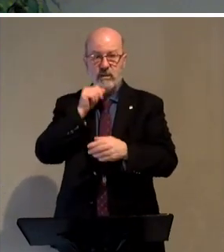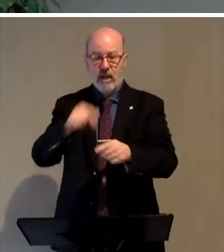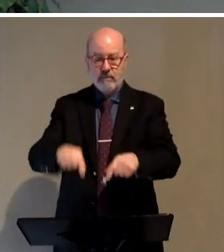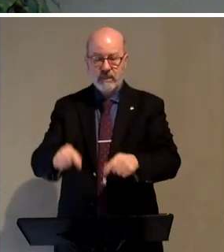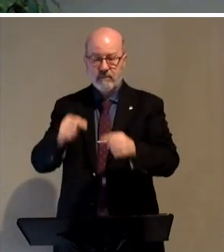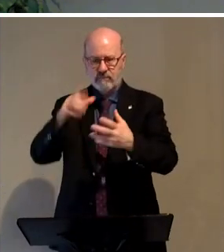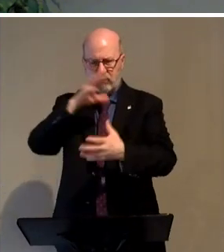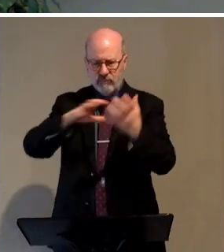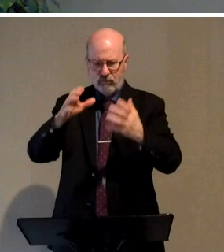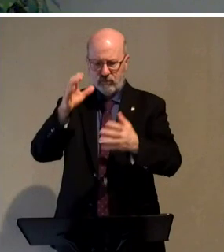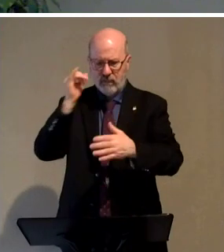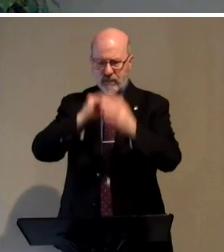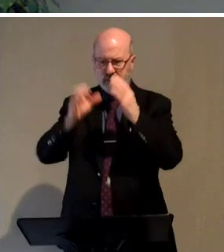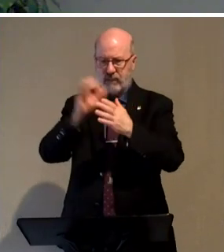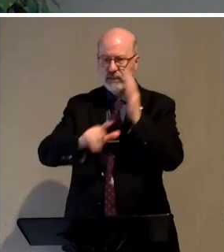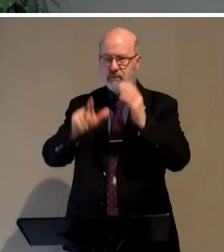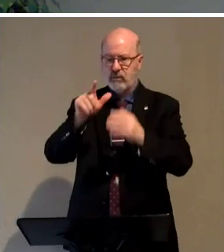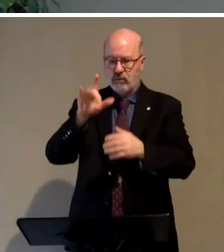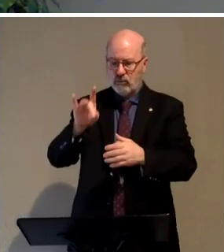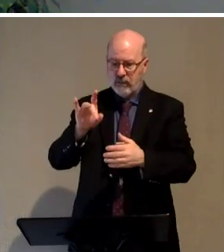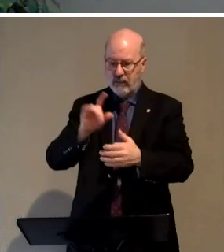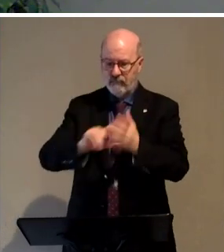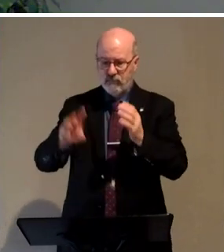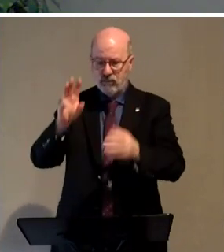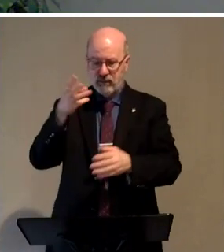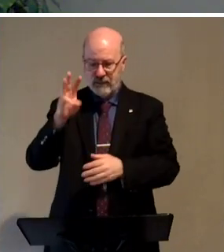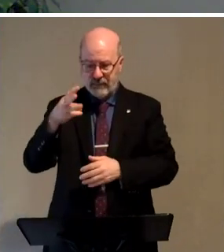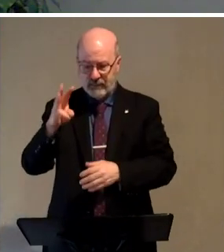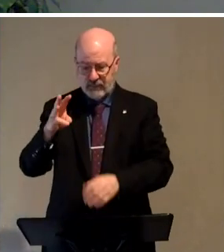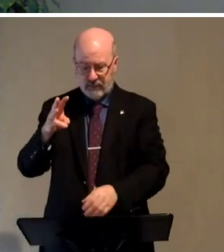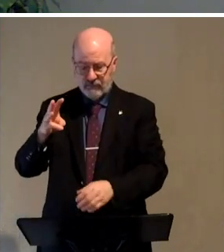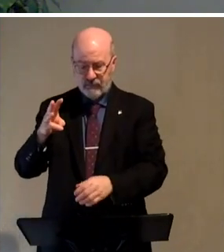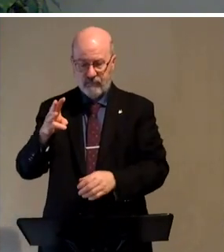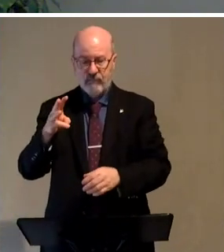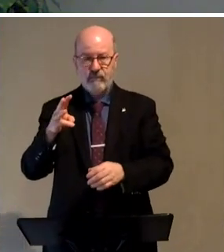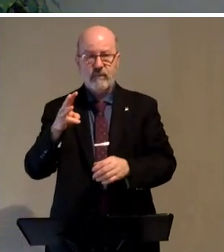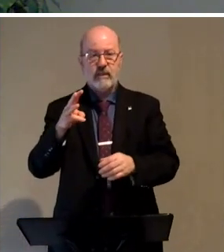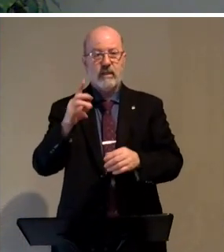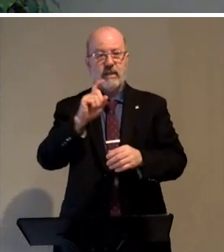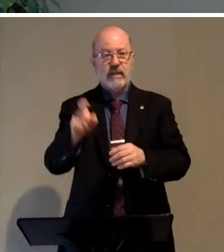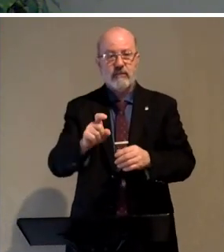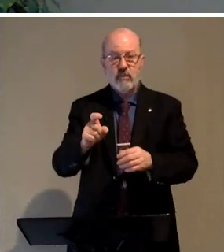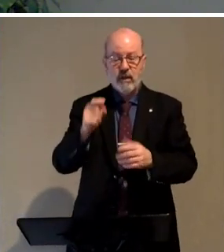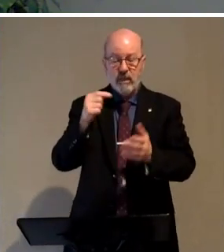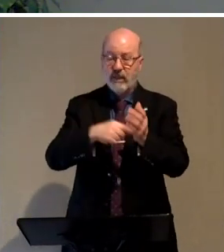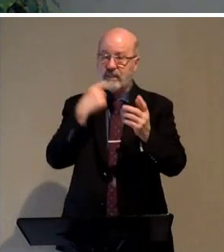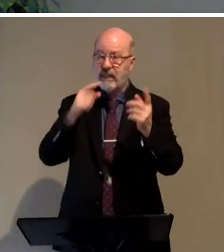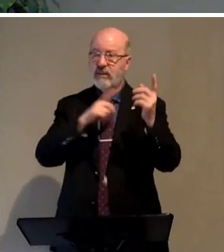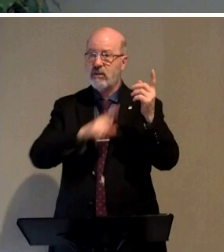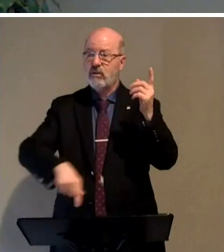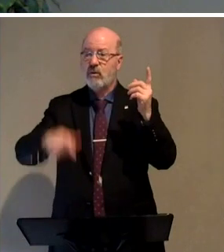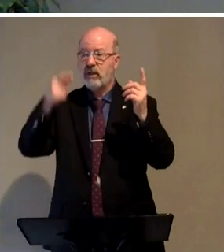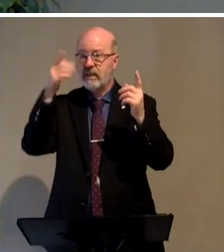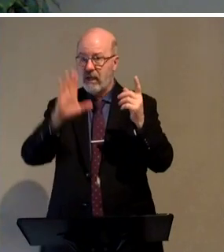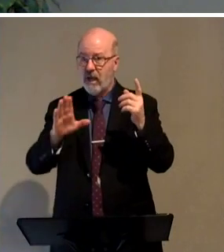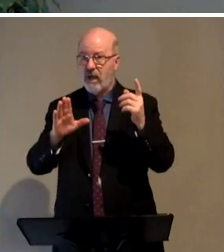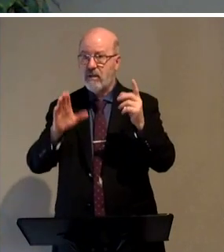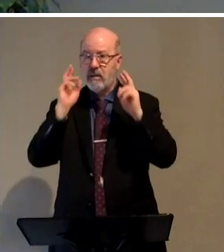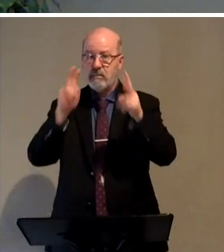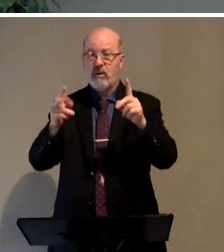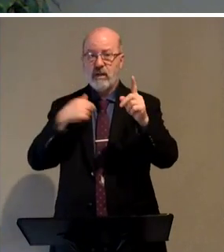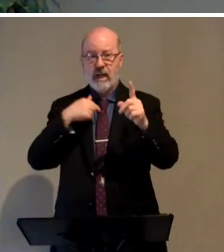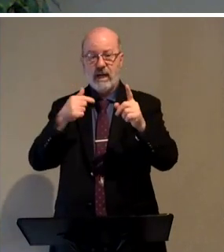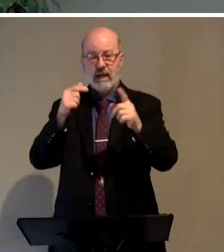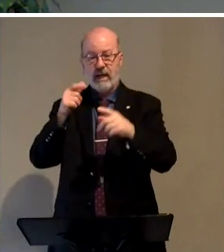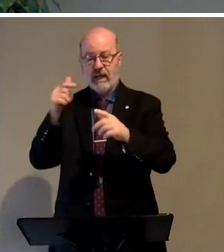confounded. Isaiah chapter twenty eight now in verse sixteen. Therefore, thus saith the Lord God, behold, I lay